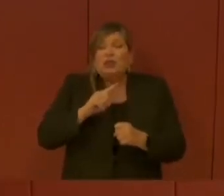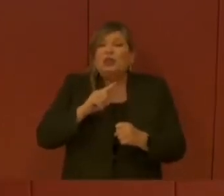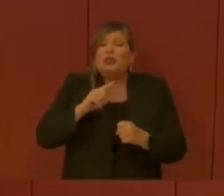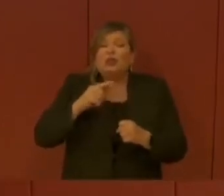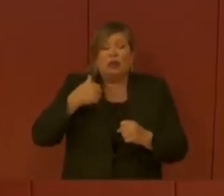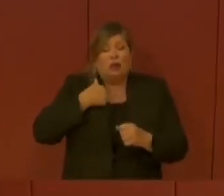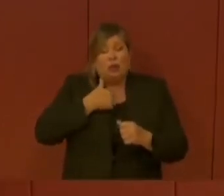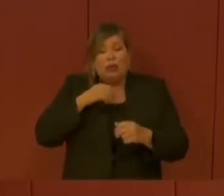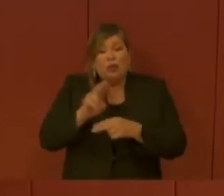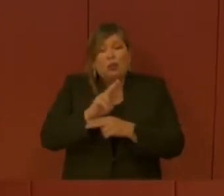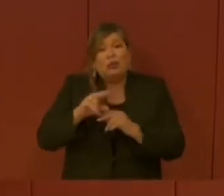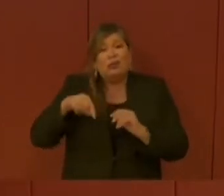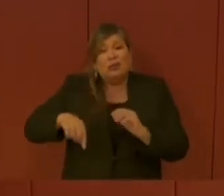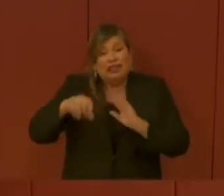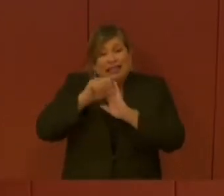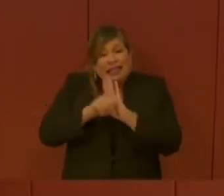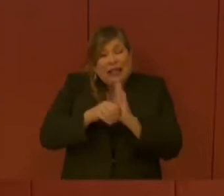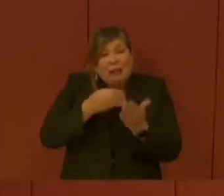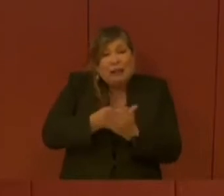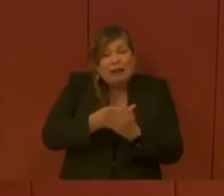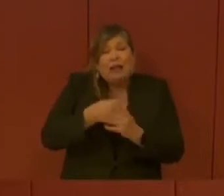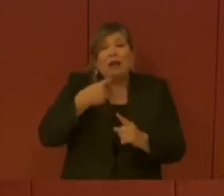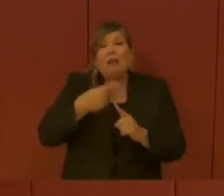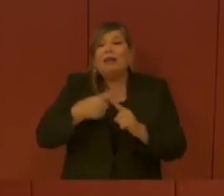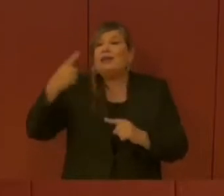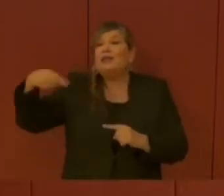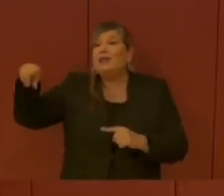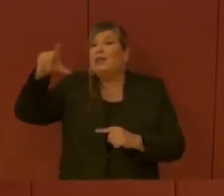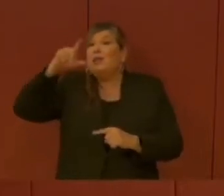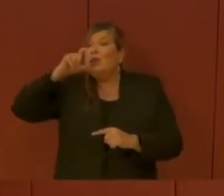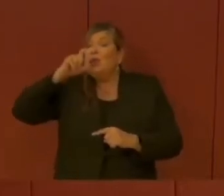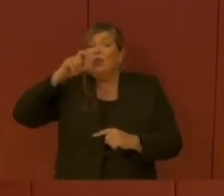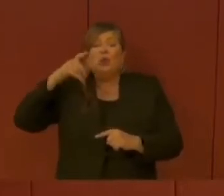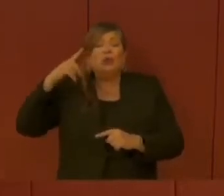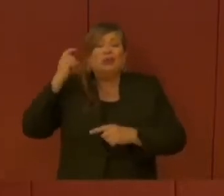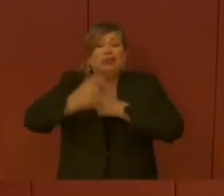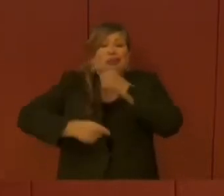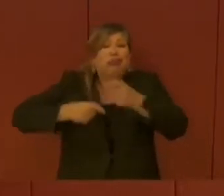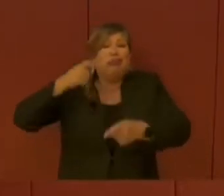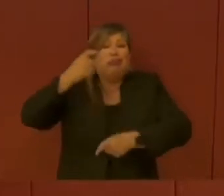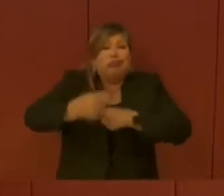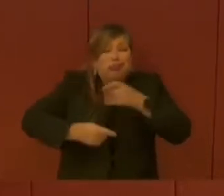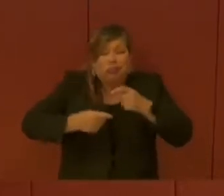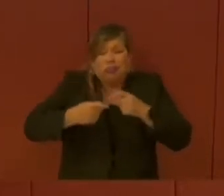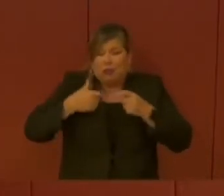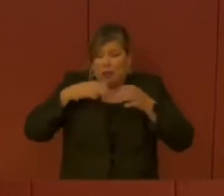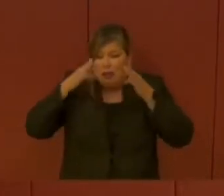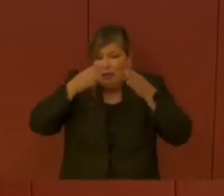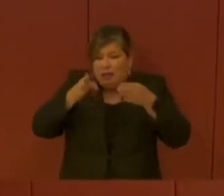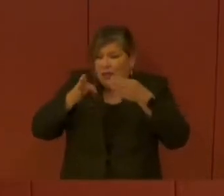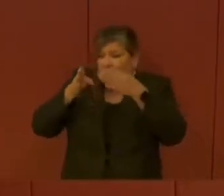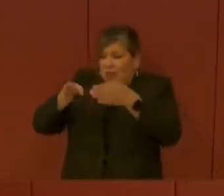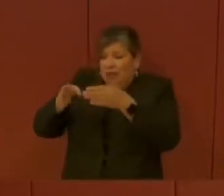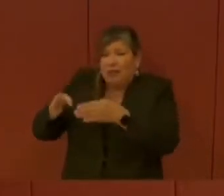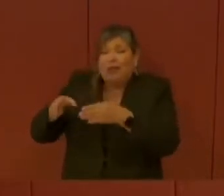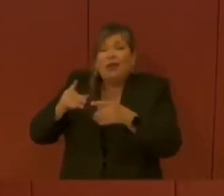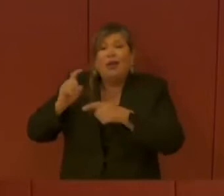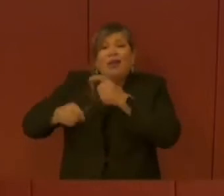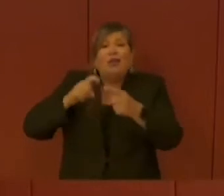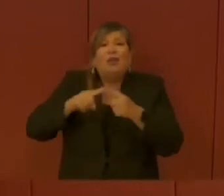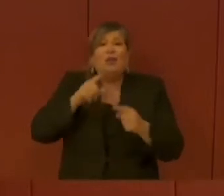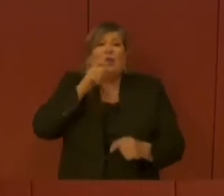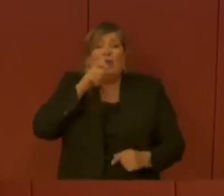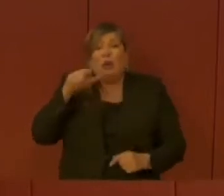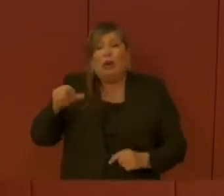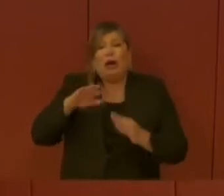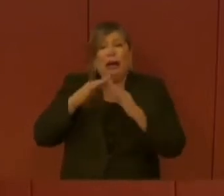philanthropic money, $53 million to those 337 community-based organizations to specifically address